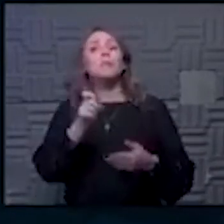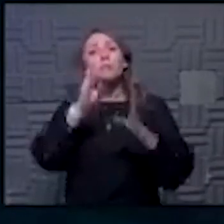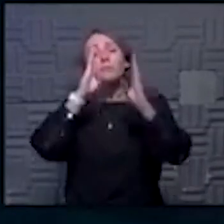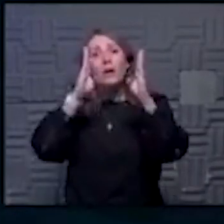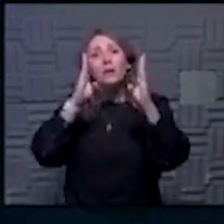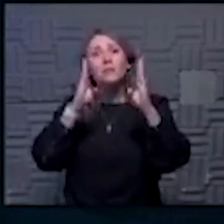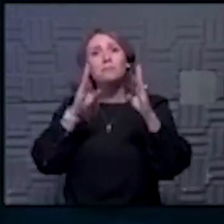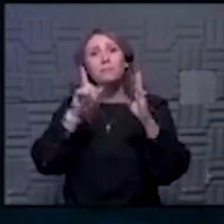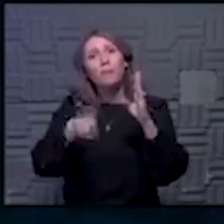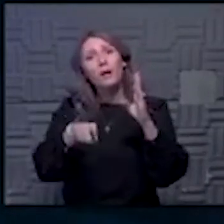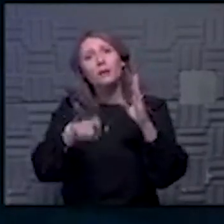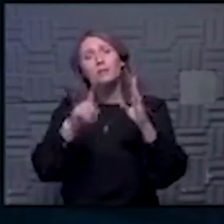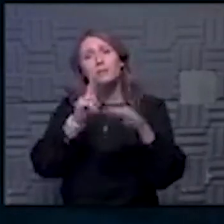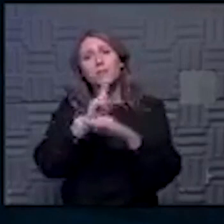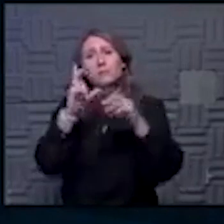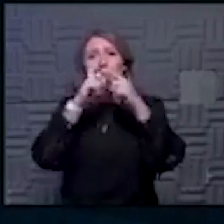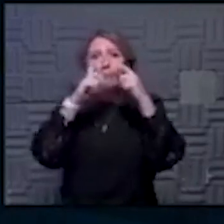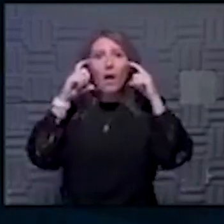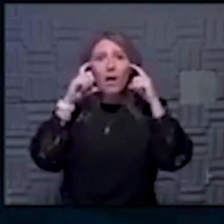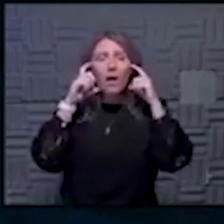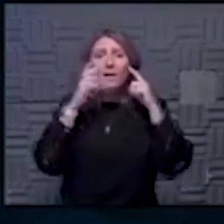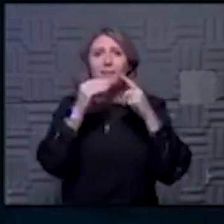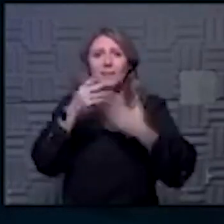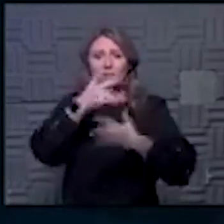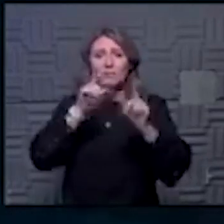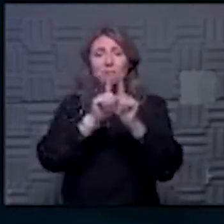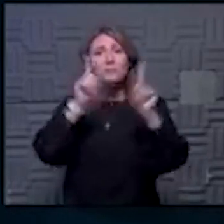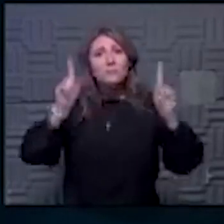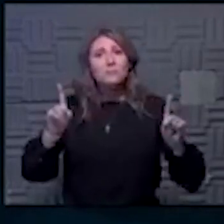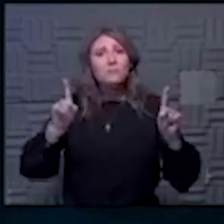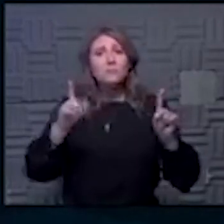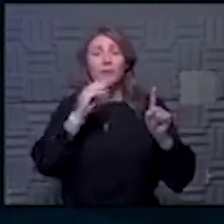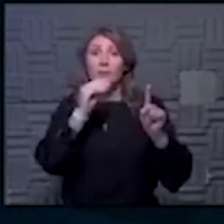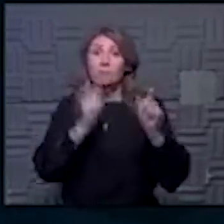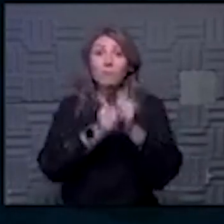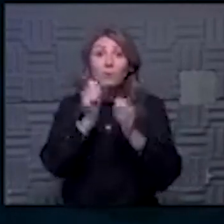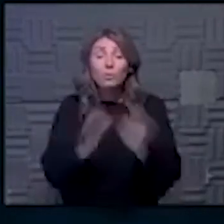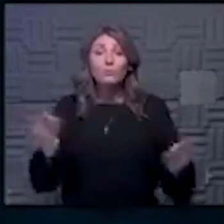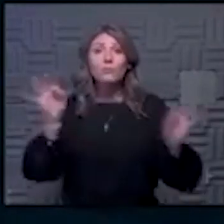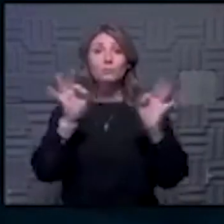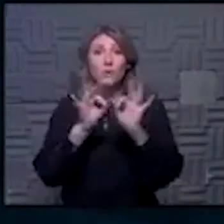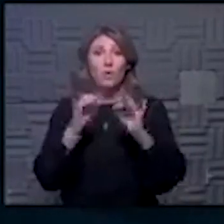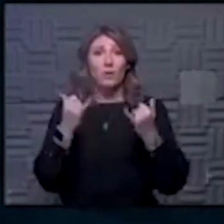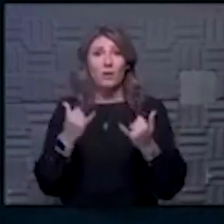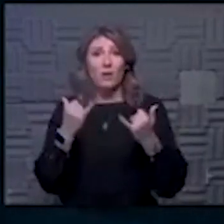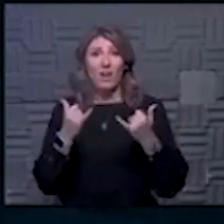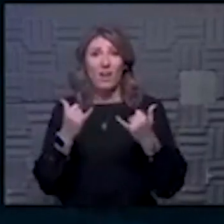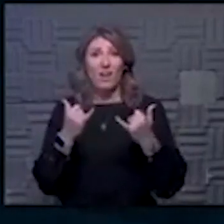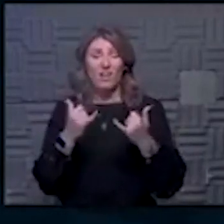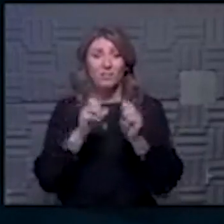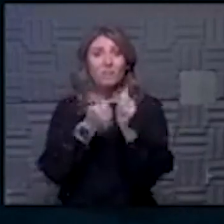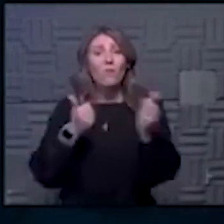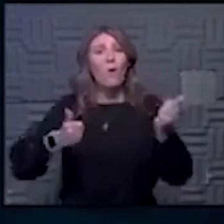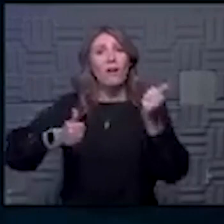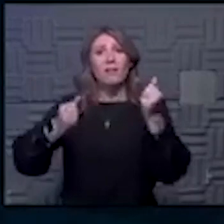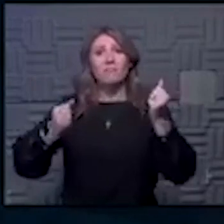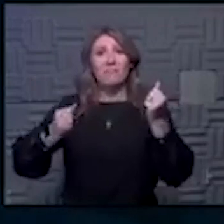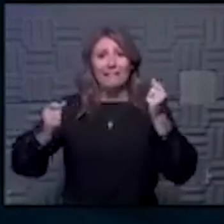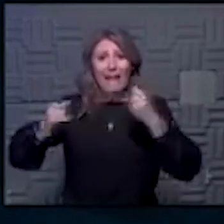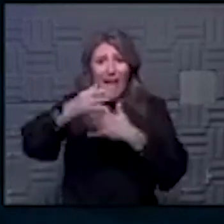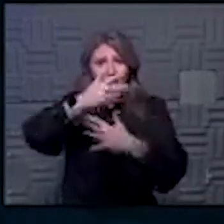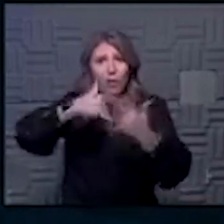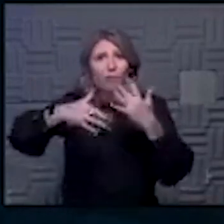to wearing masks and social distancing, and more importantly now, avoiding gathering as